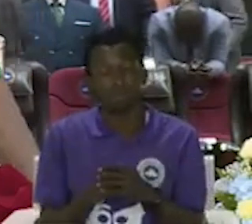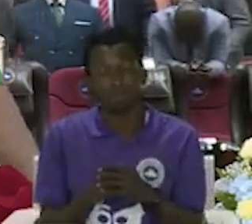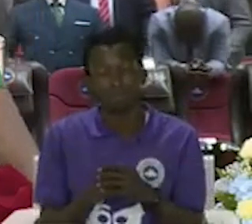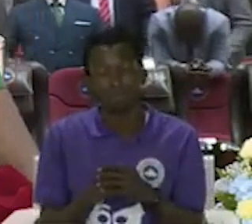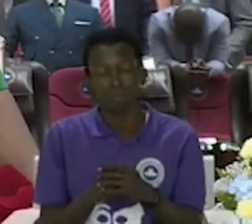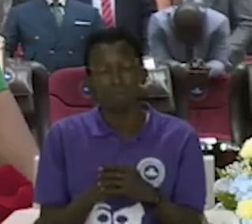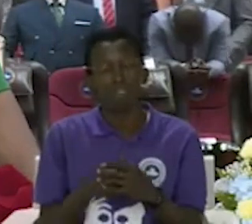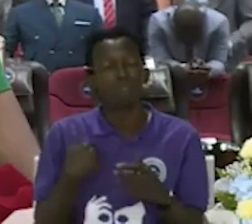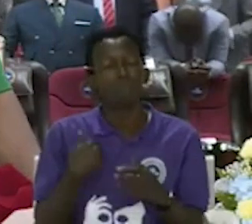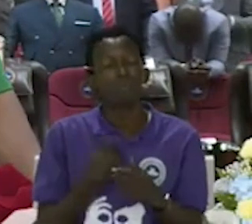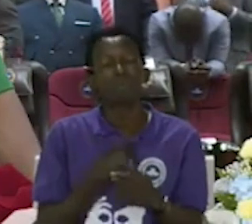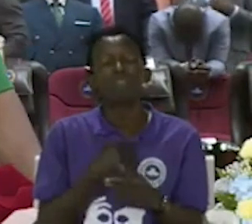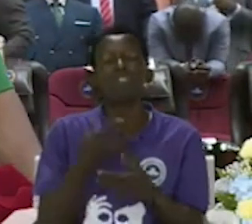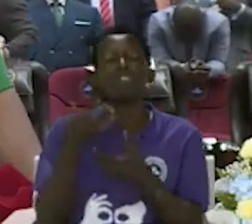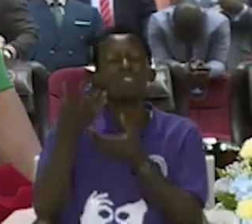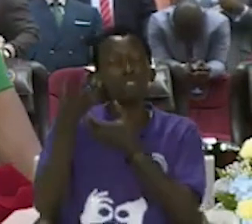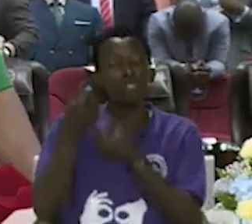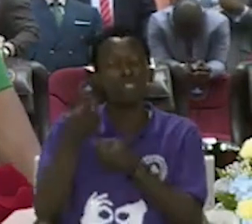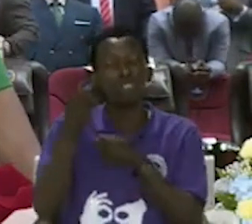We trust you